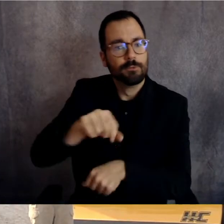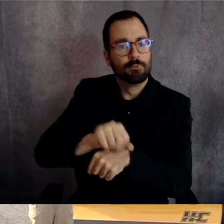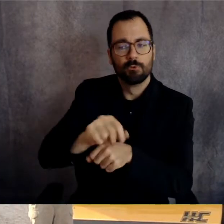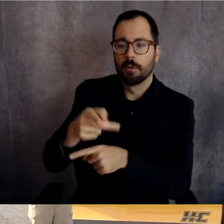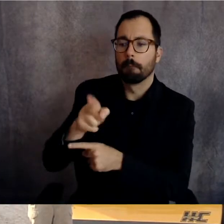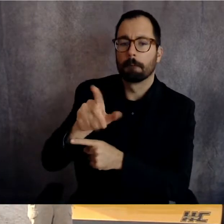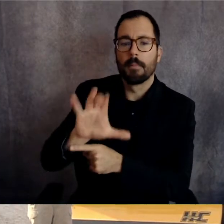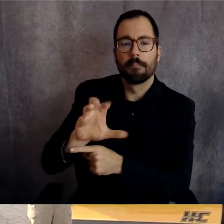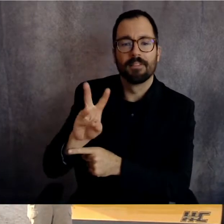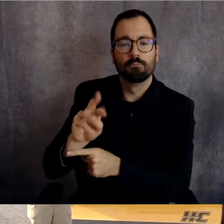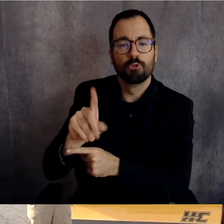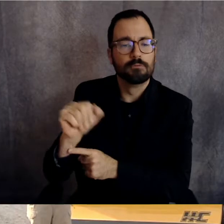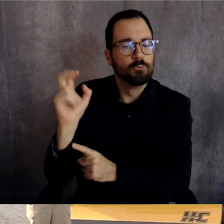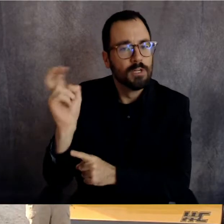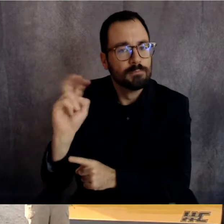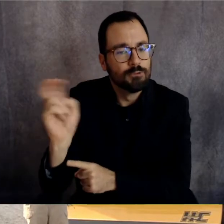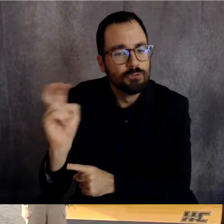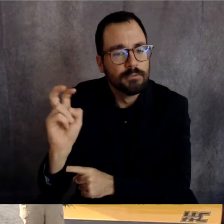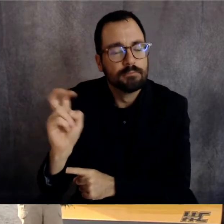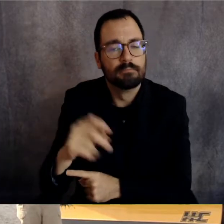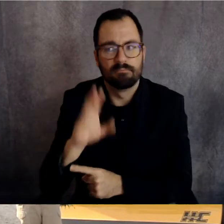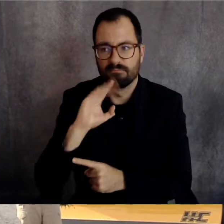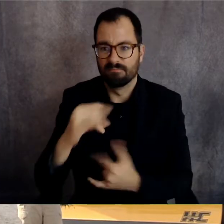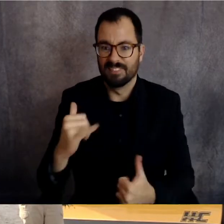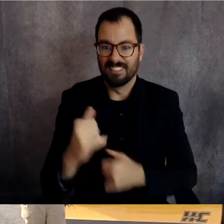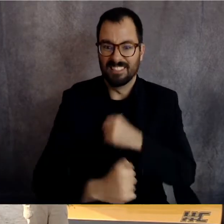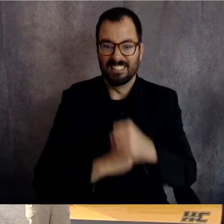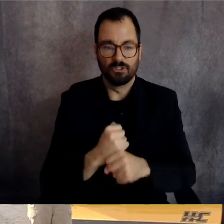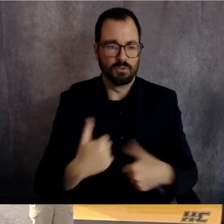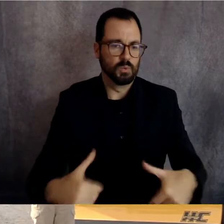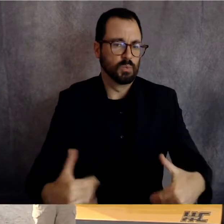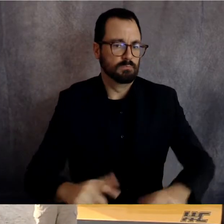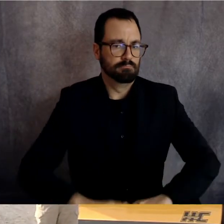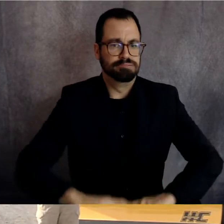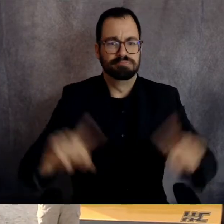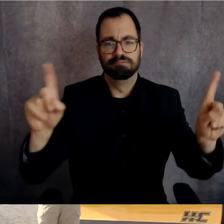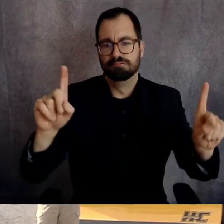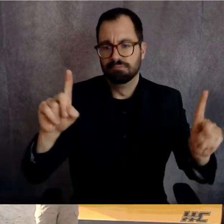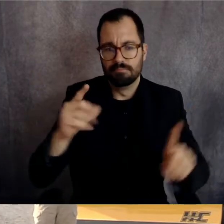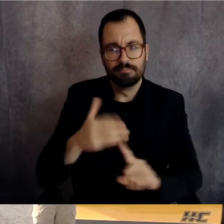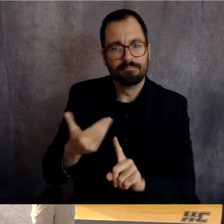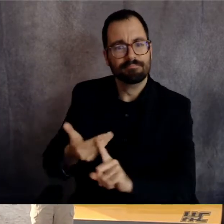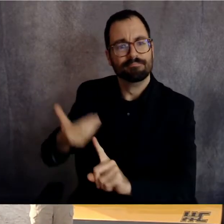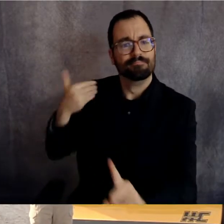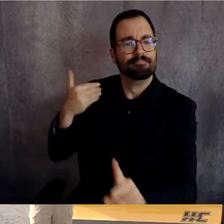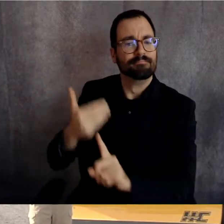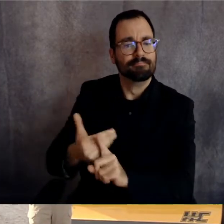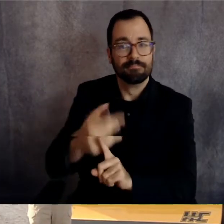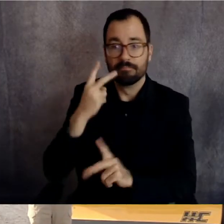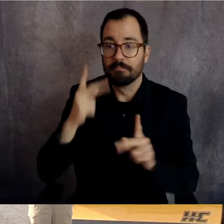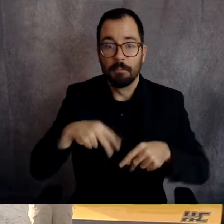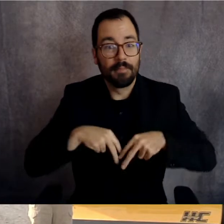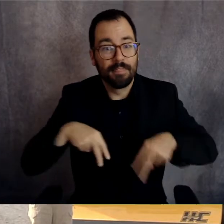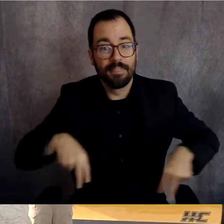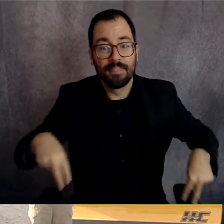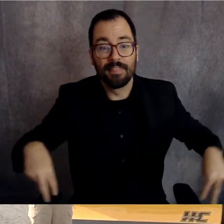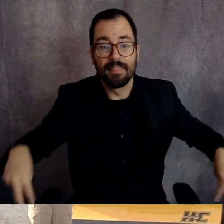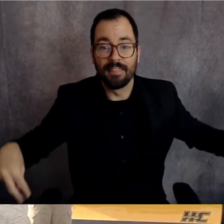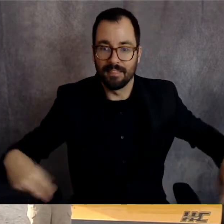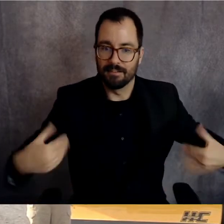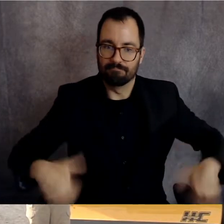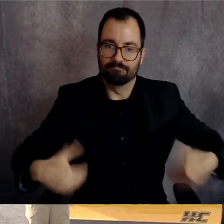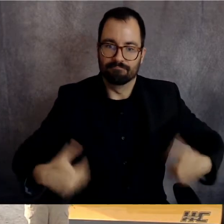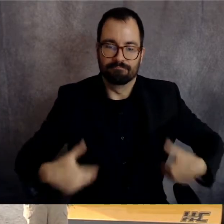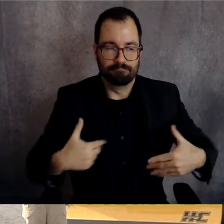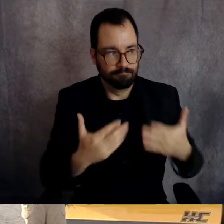and Transportation. I know this year is very different. In the years past, we'd have a lot of people up here at the podium, but I just want to say how grateful I